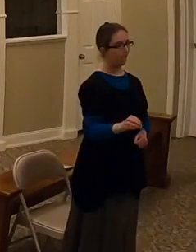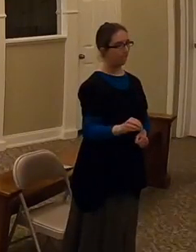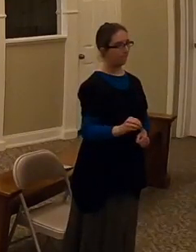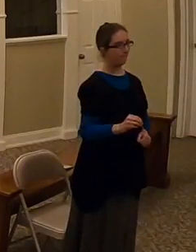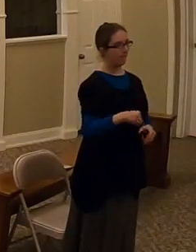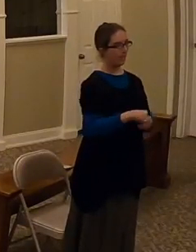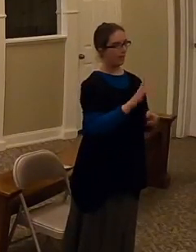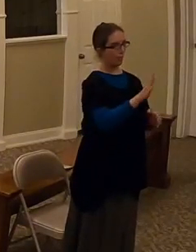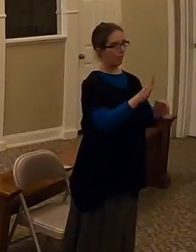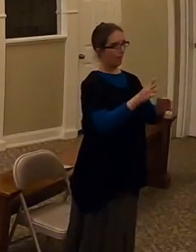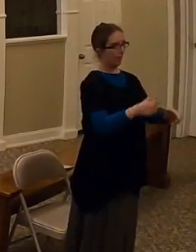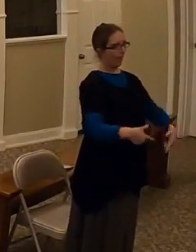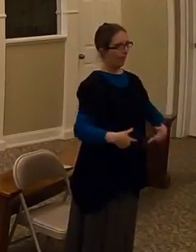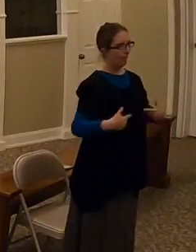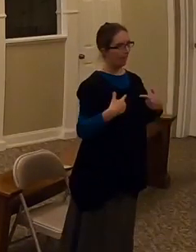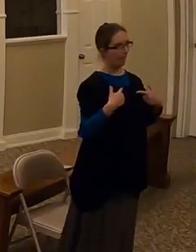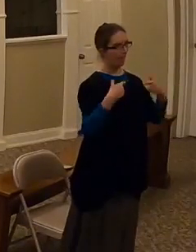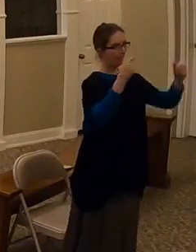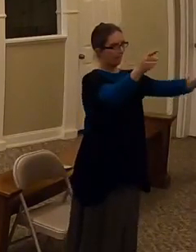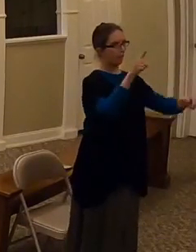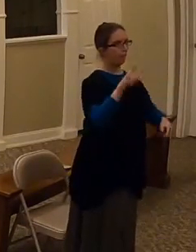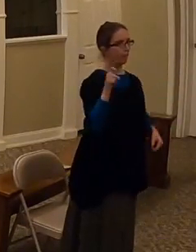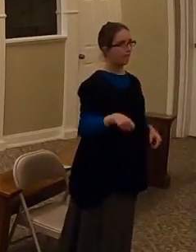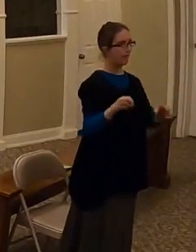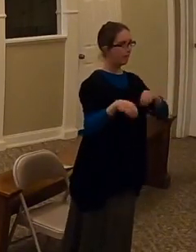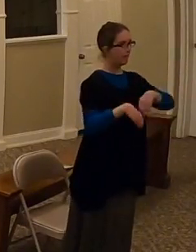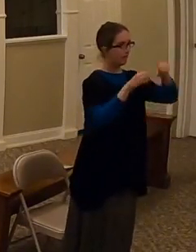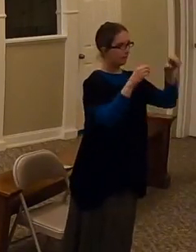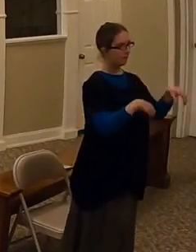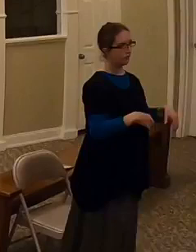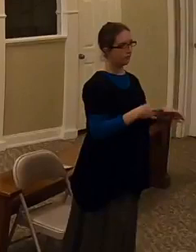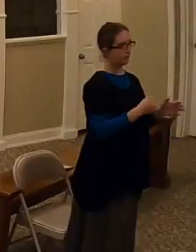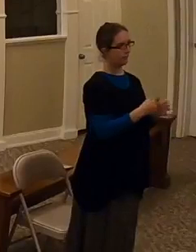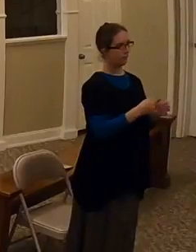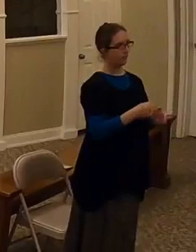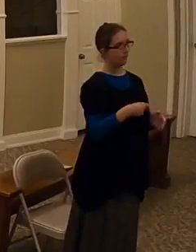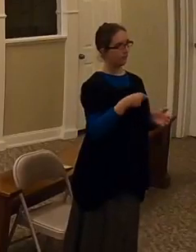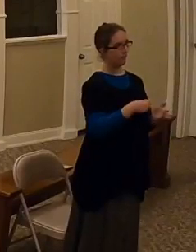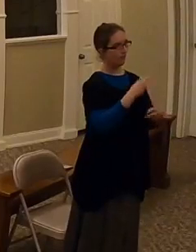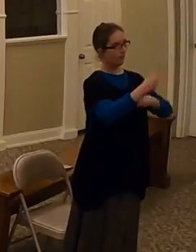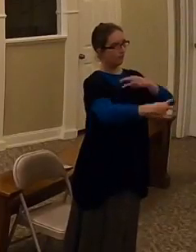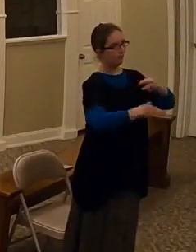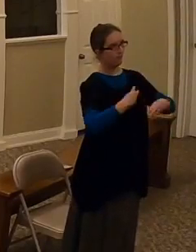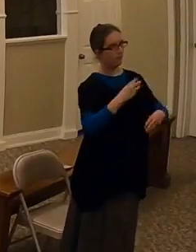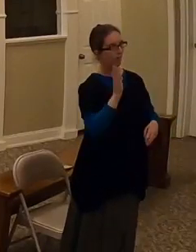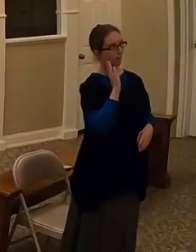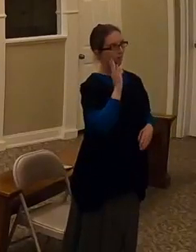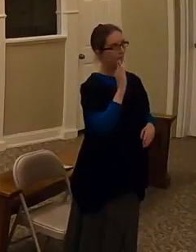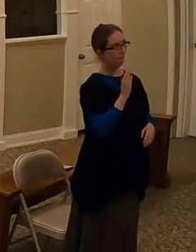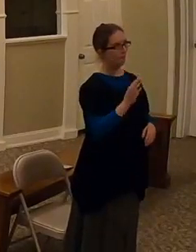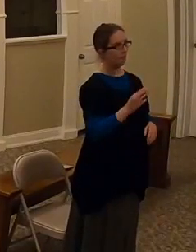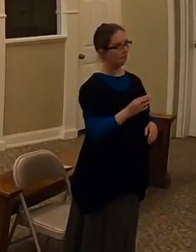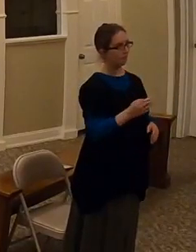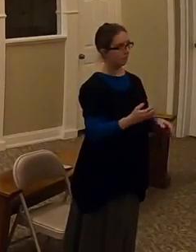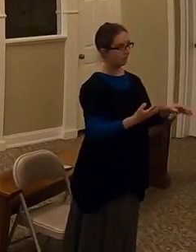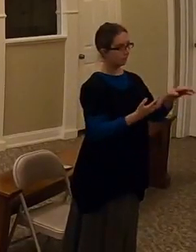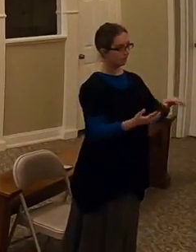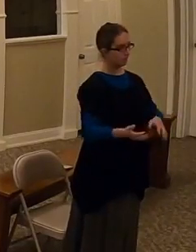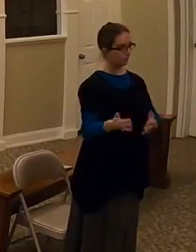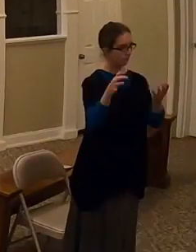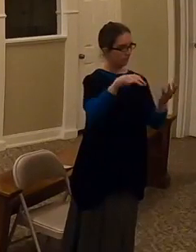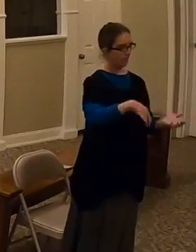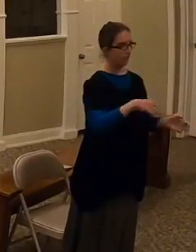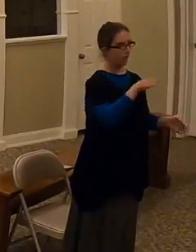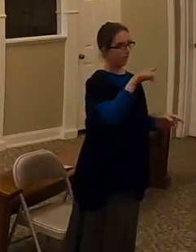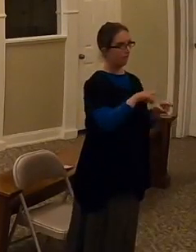your life, you better do it. Yes, sir. Because this world is fixing to rock and reel like you've never seen